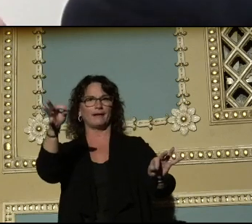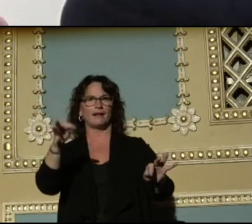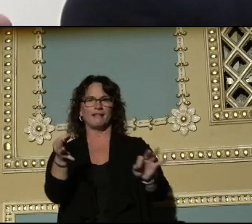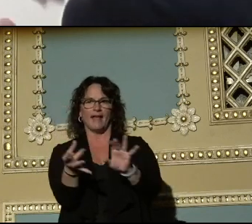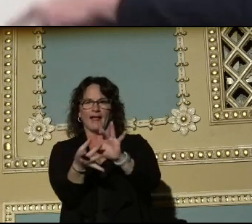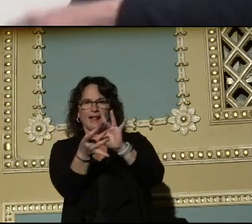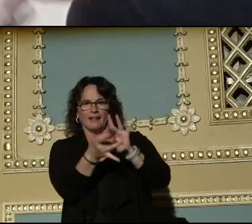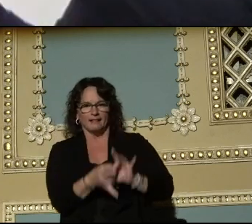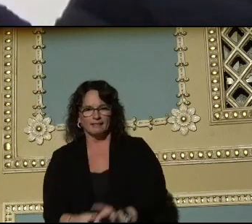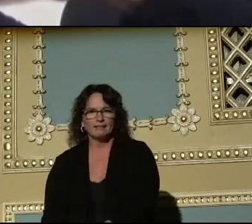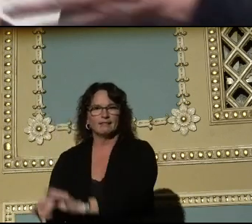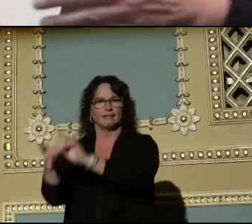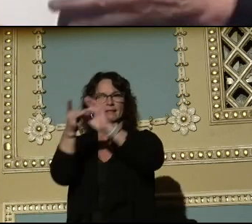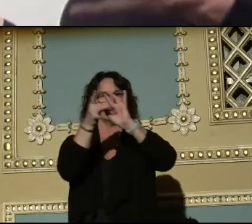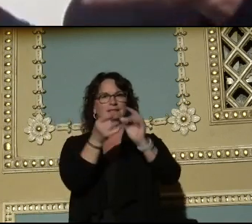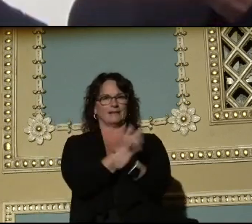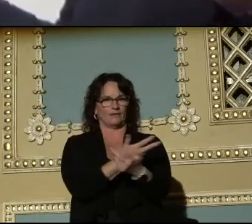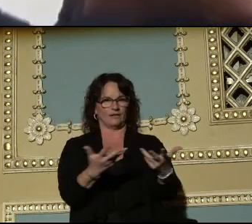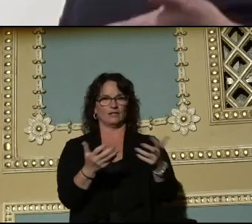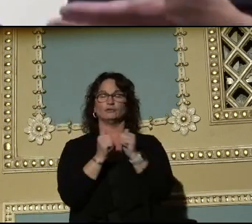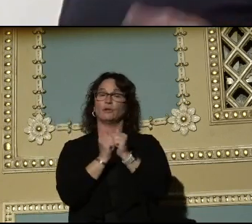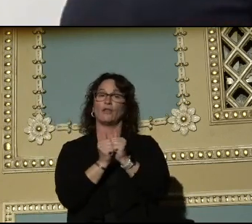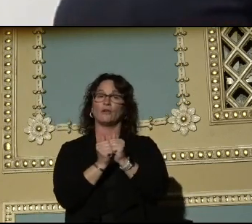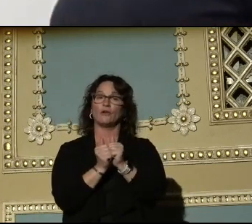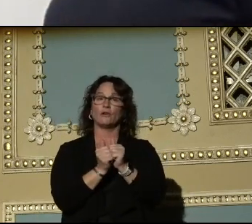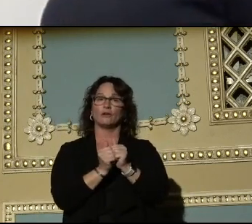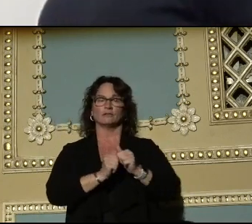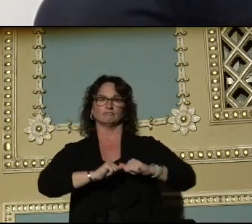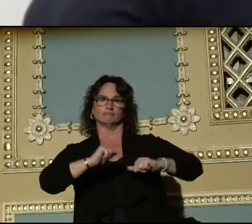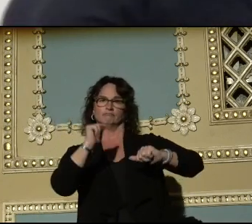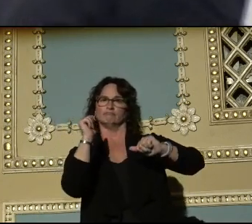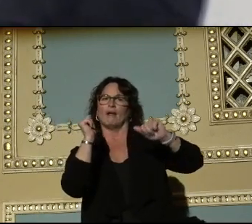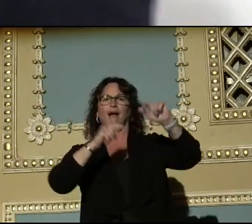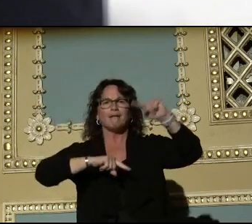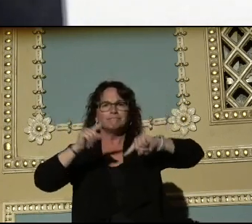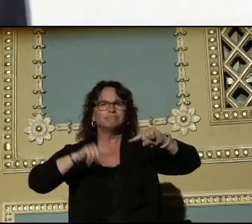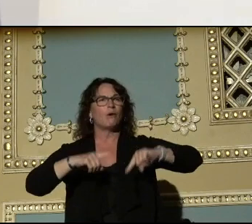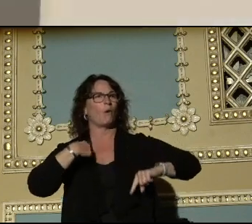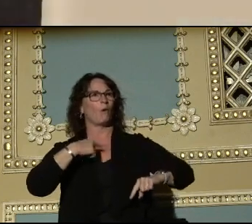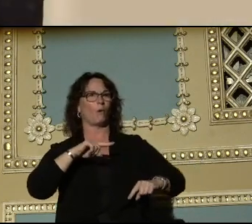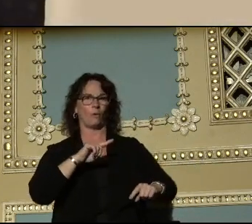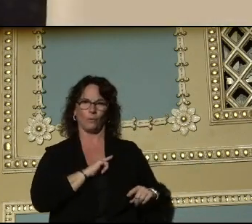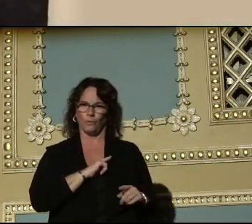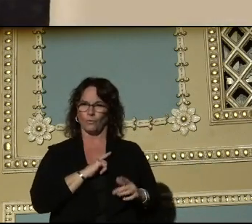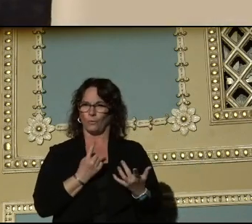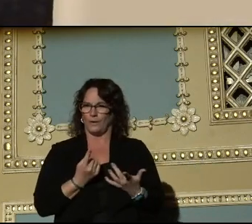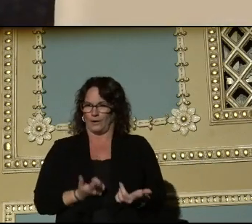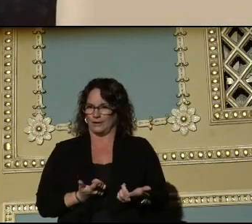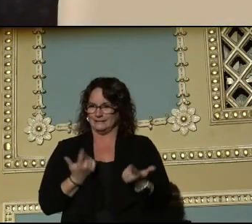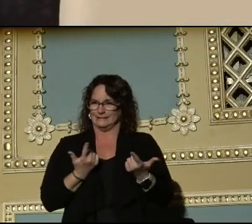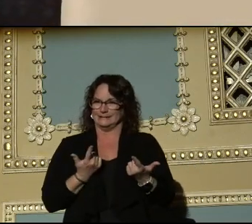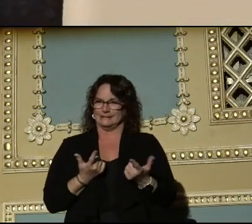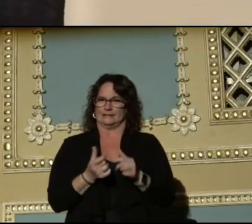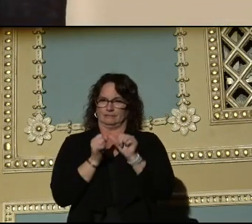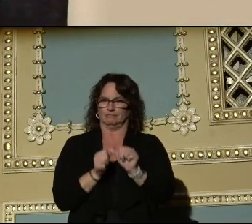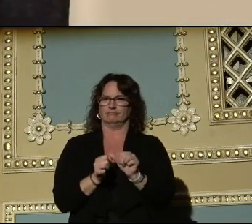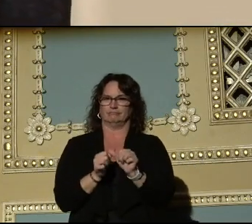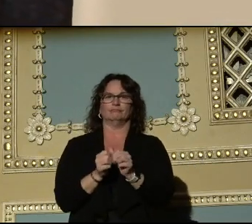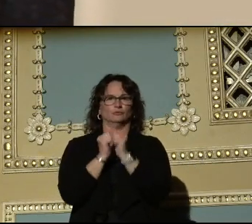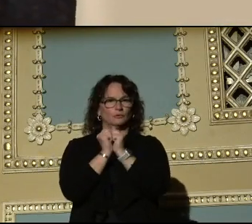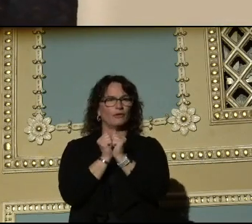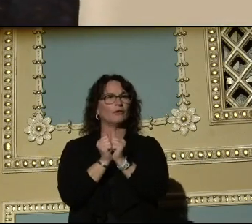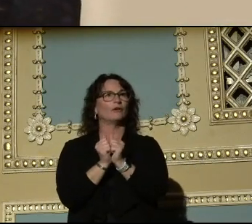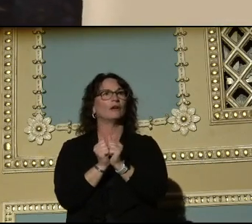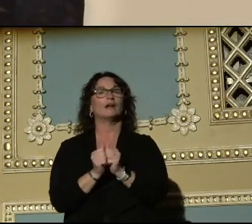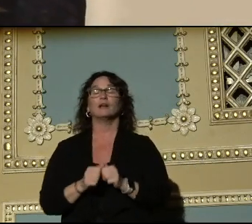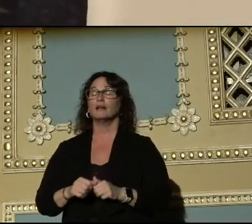together. All the differences you see, we are existing side by side. Combustion, this large quilted